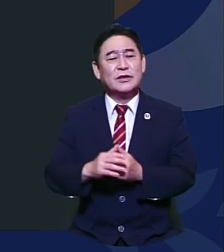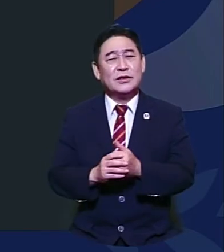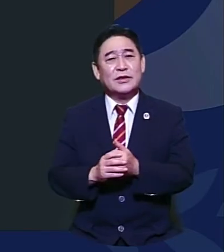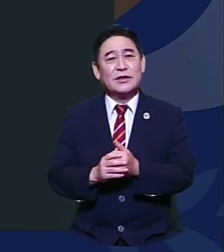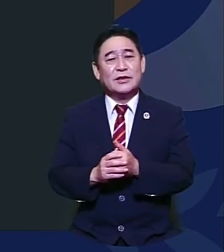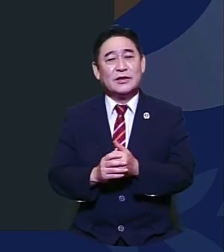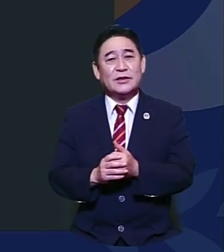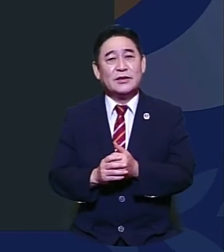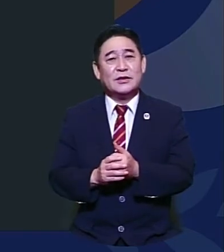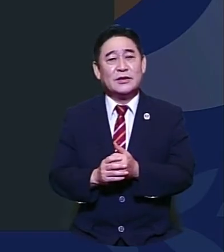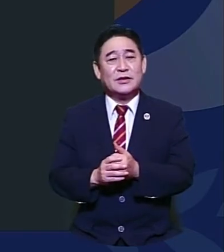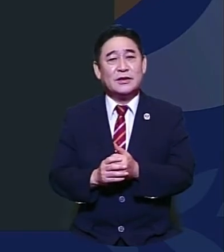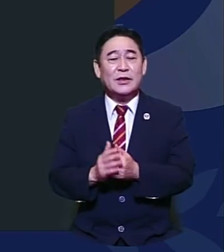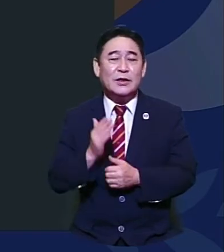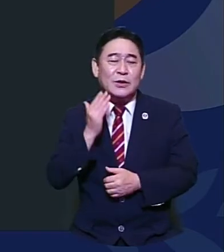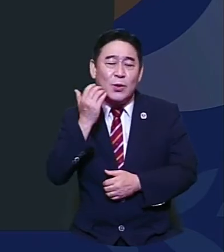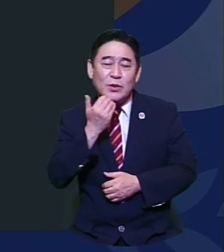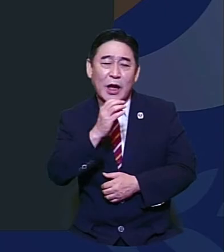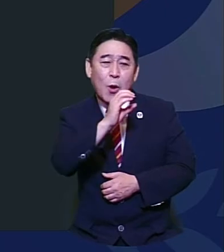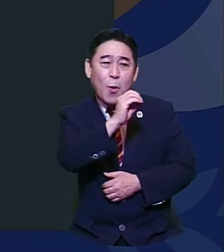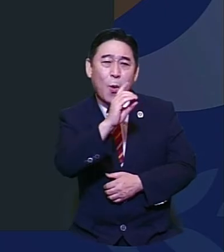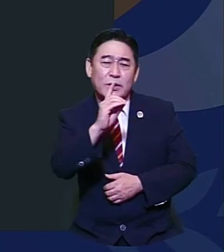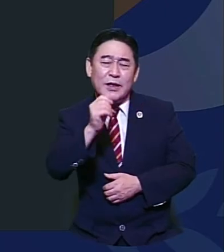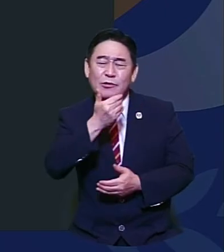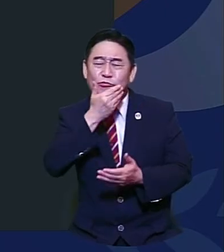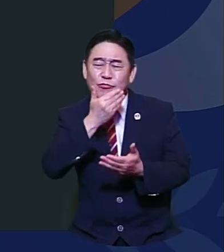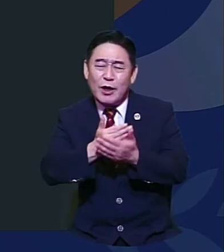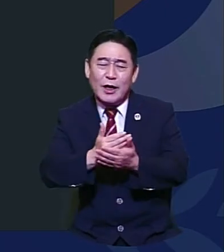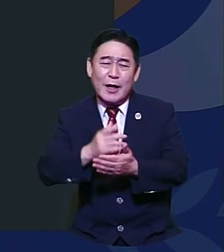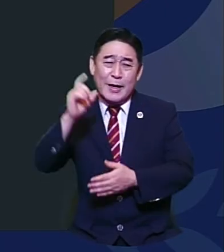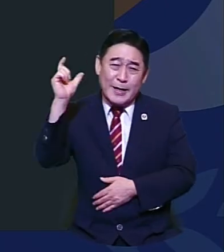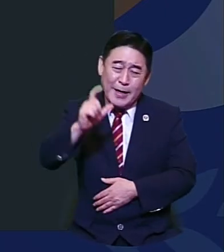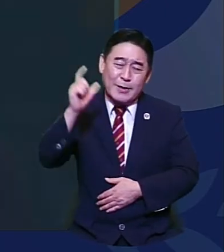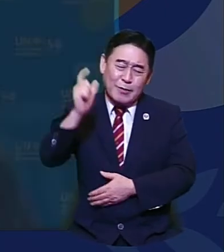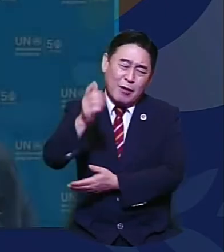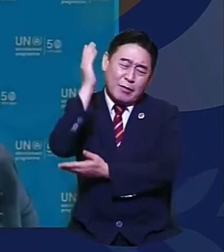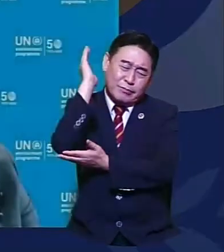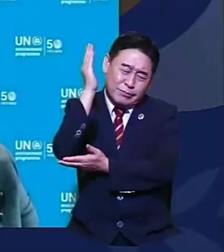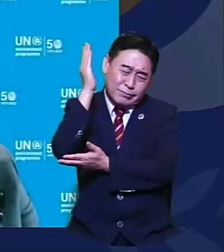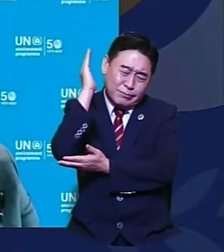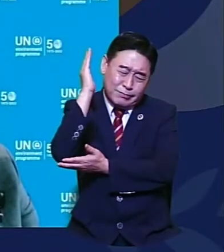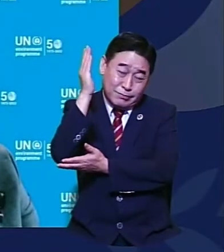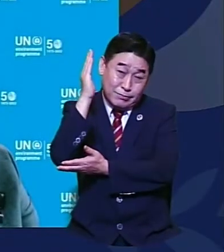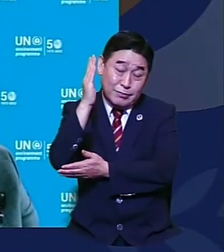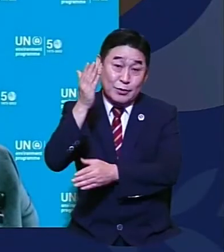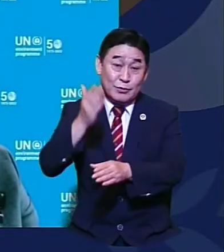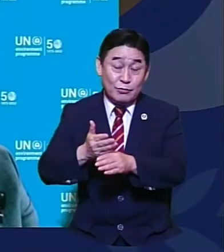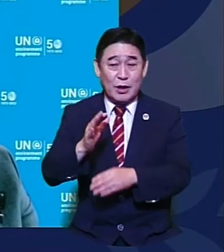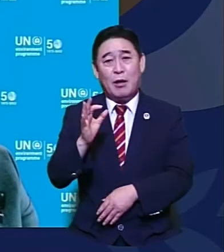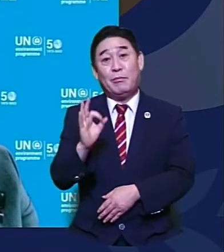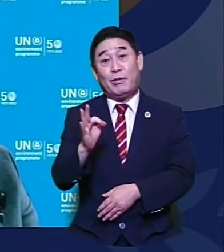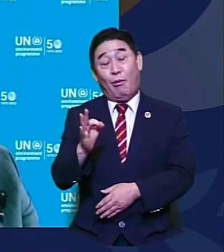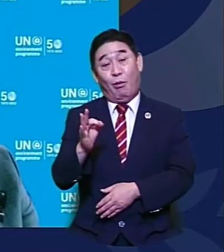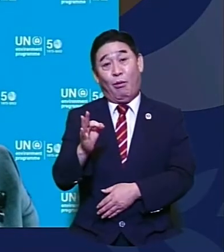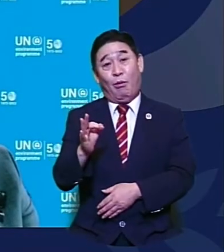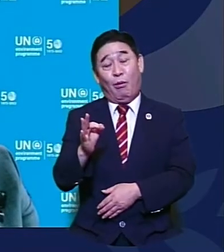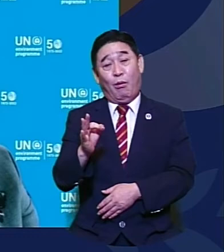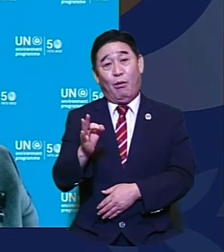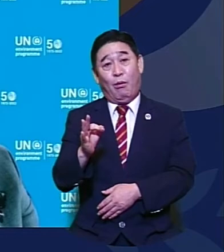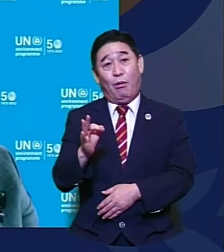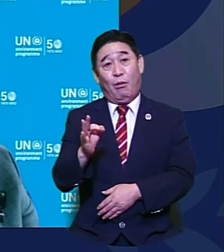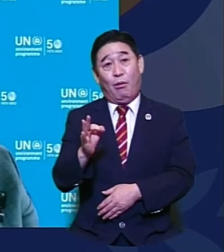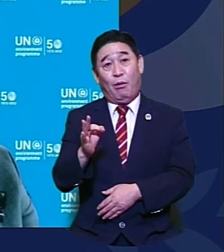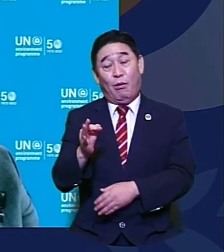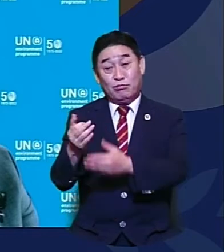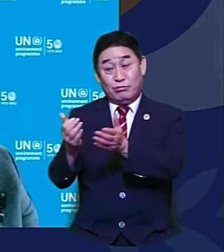green ODA. But if you see the cost point of view and effectiveness of